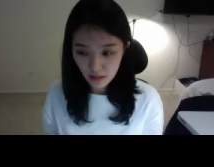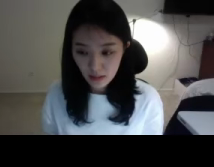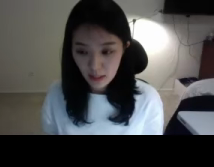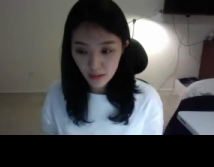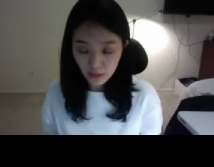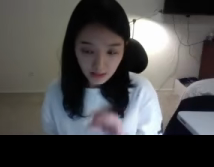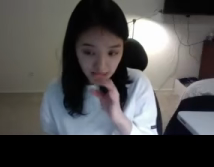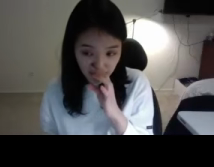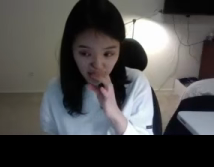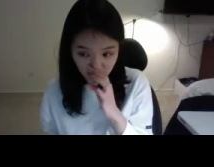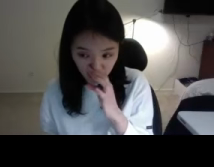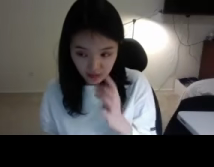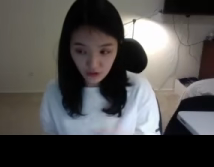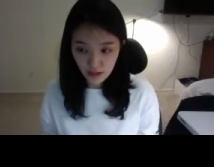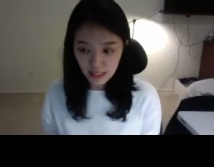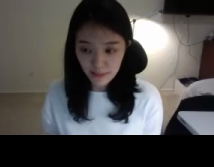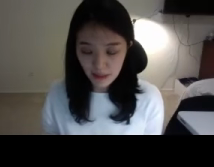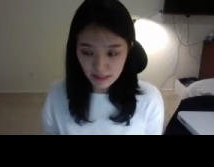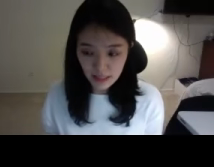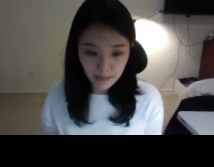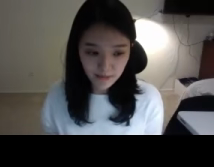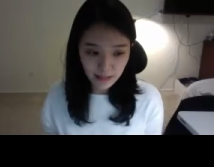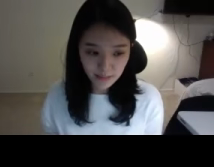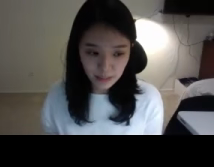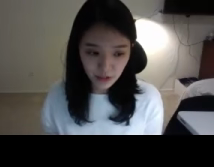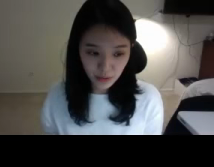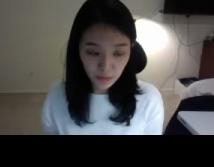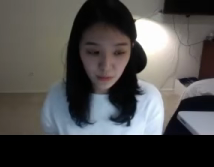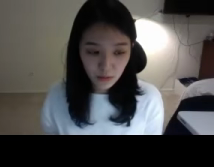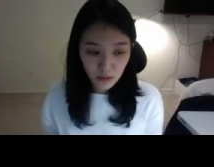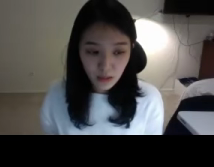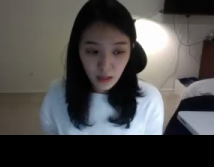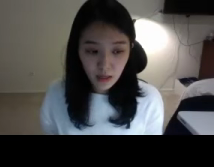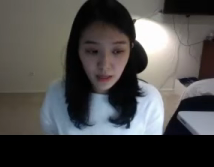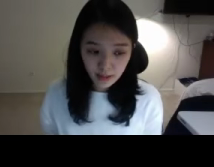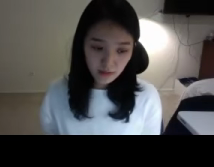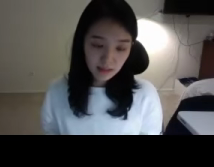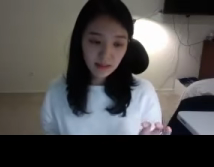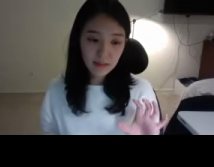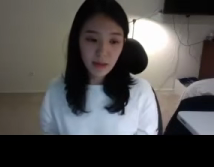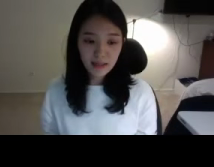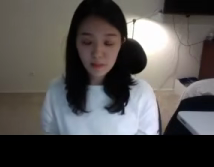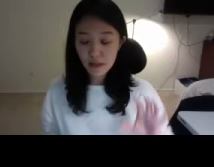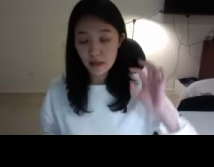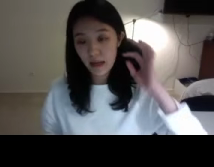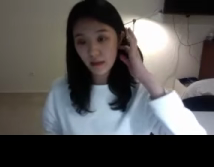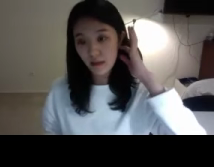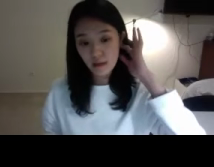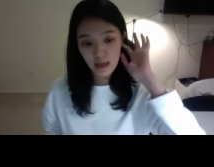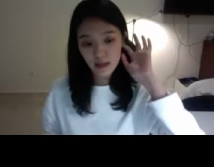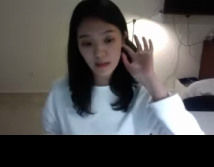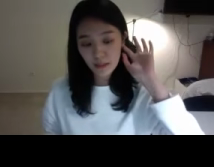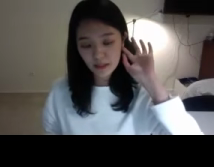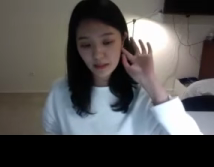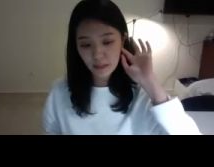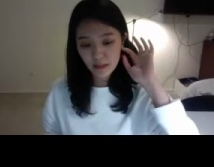clause. And only the TBI showed a strong RC type effect at B2. I also conducted by-speaker analysis,